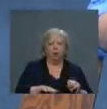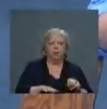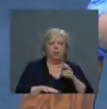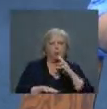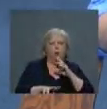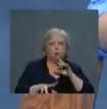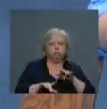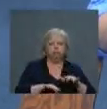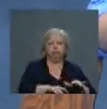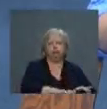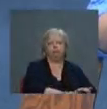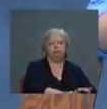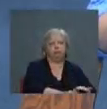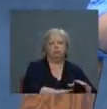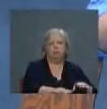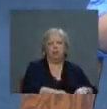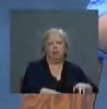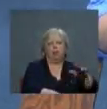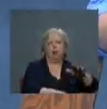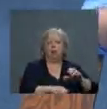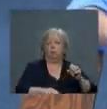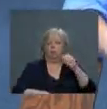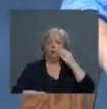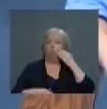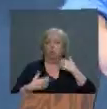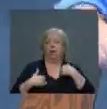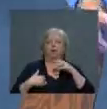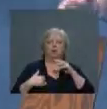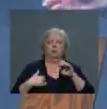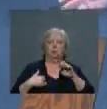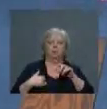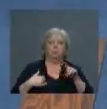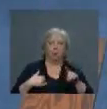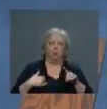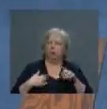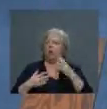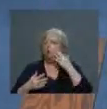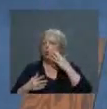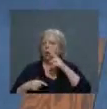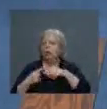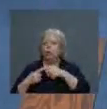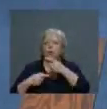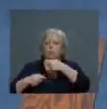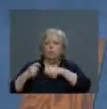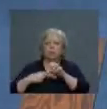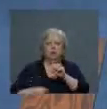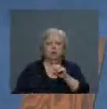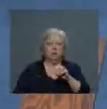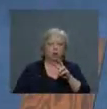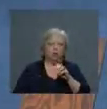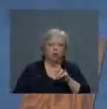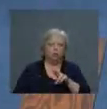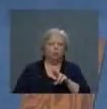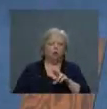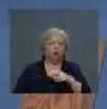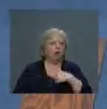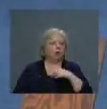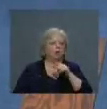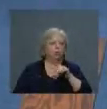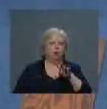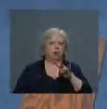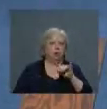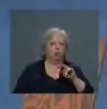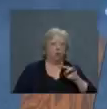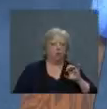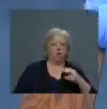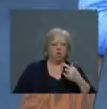in them. So you know there's mold in them. And when you go to replacing the sewer, the water, and the drainage, you got a 24-inch gap